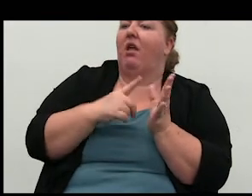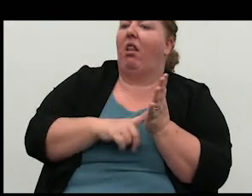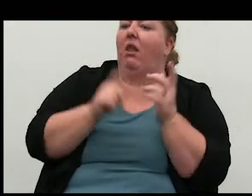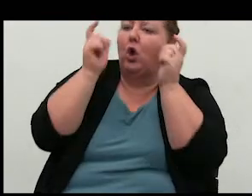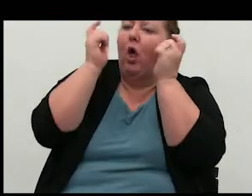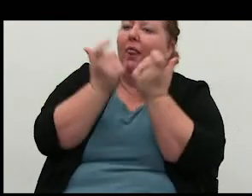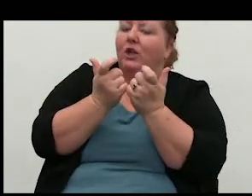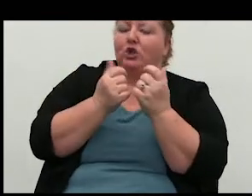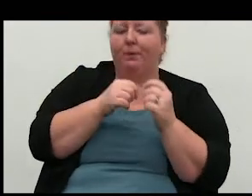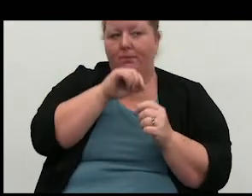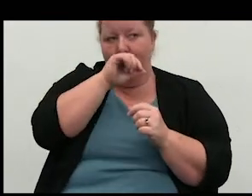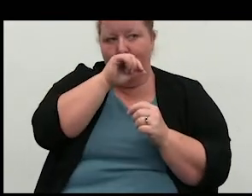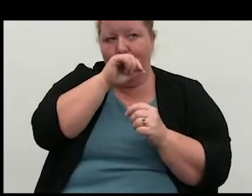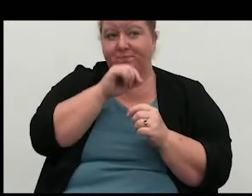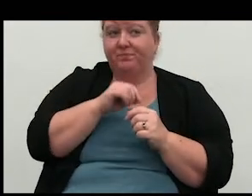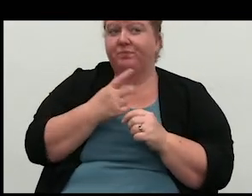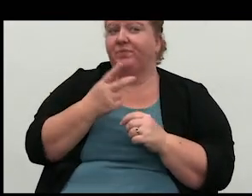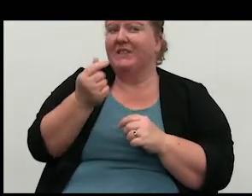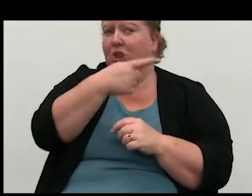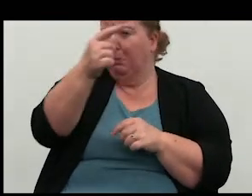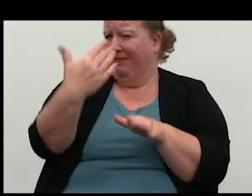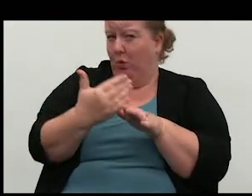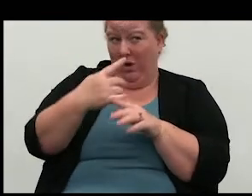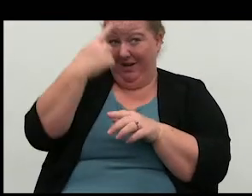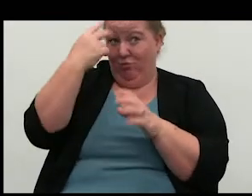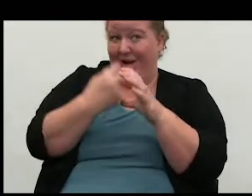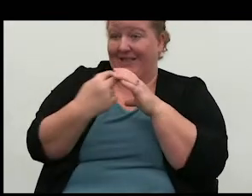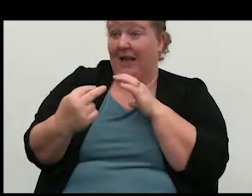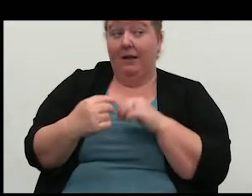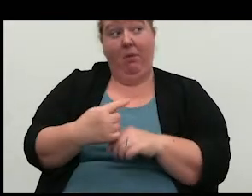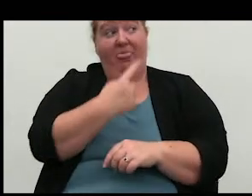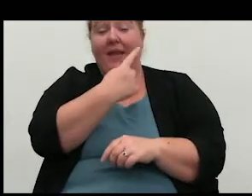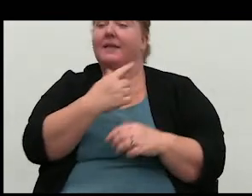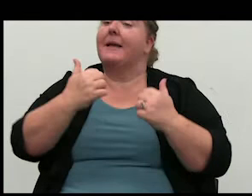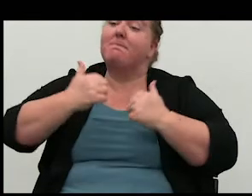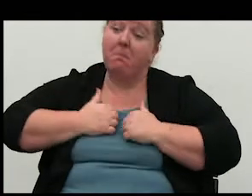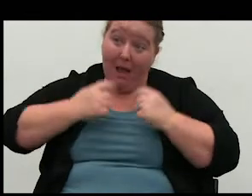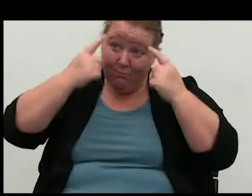you work in brain scanning. This is actually my brain.